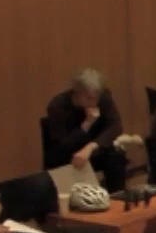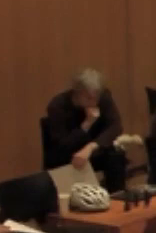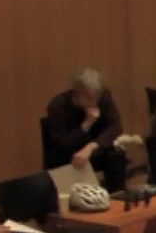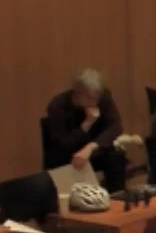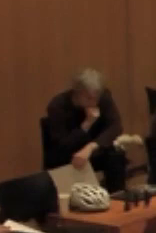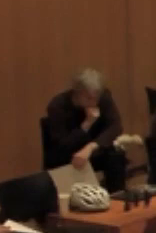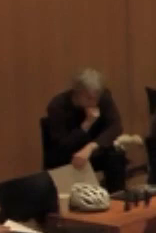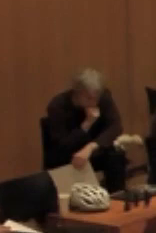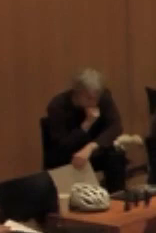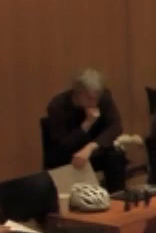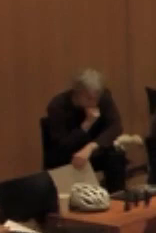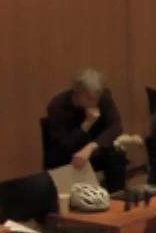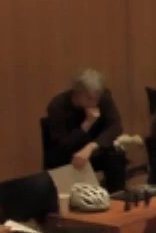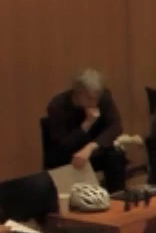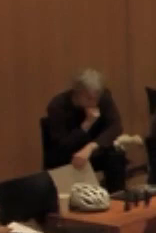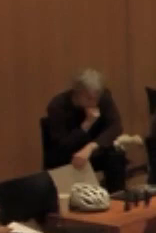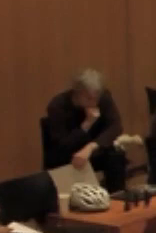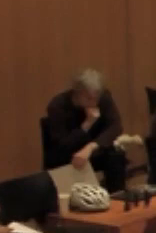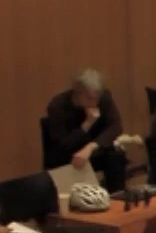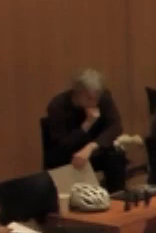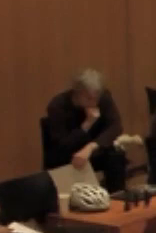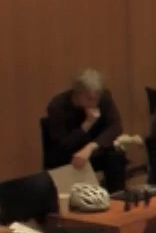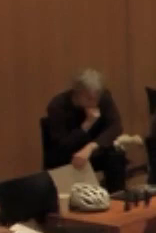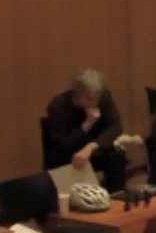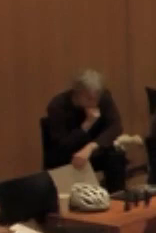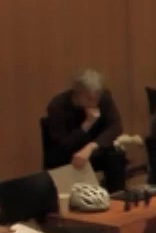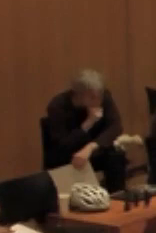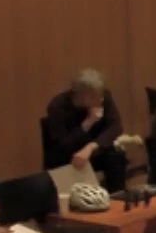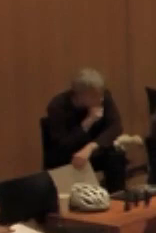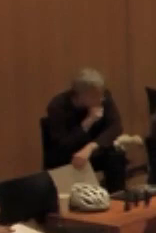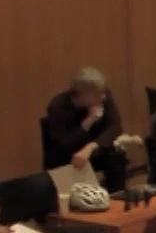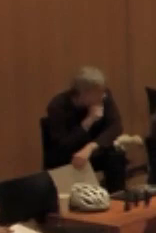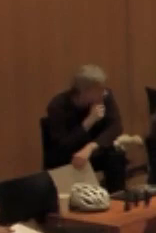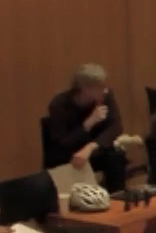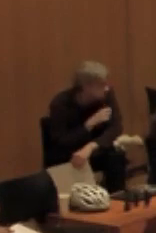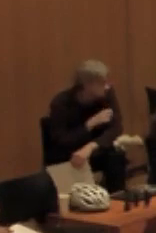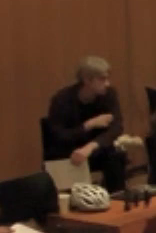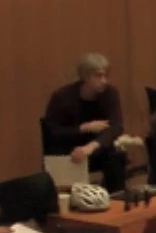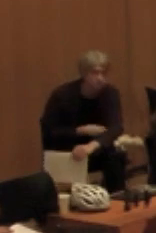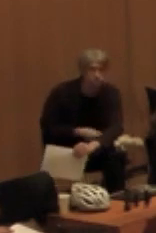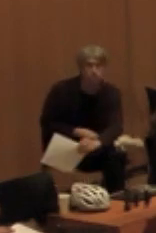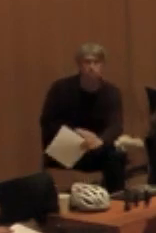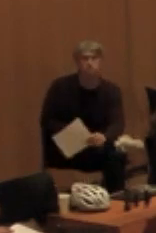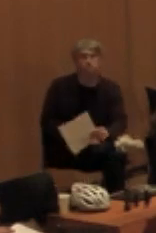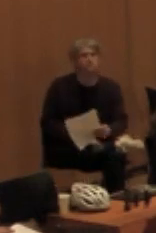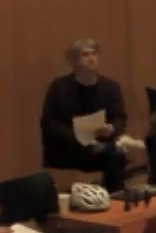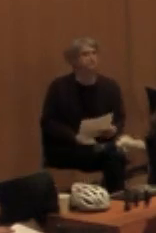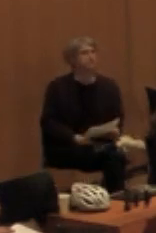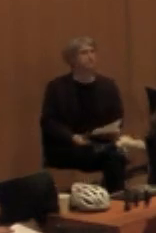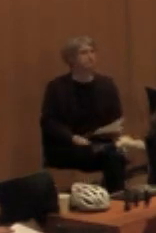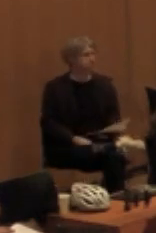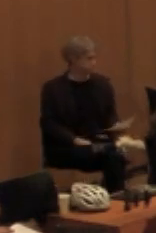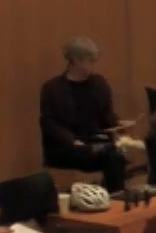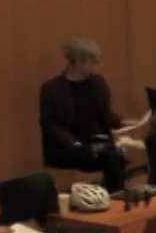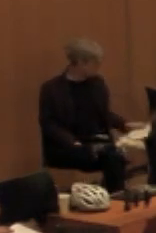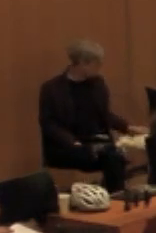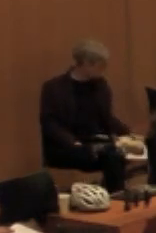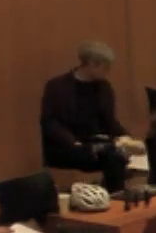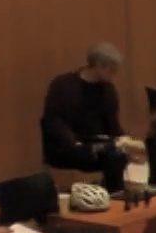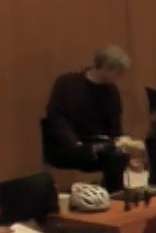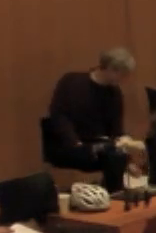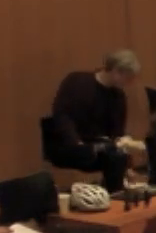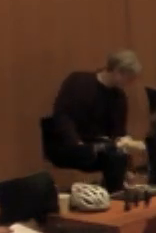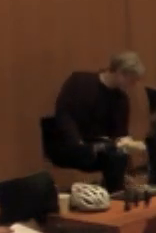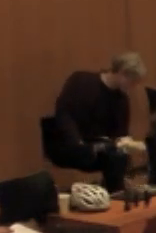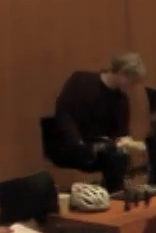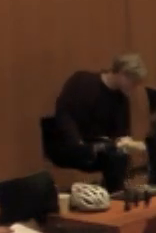version Sarah do you want to ask that and then I'm gonna ask one more question and then I'm going to open it up to questions from the audience so get your questions ready please it's